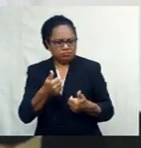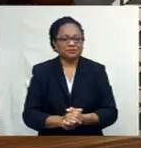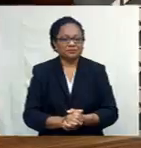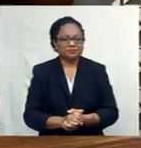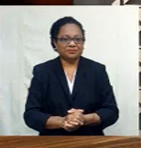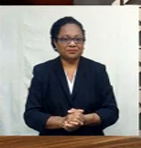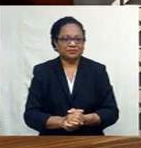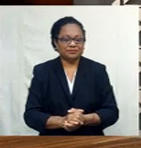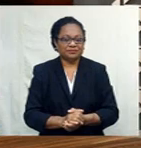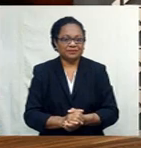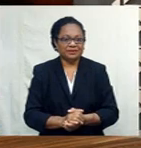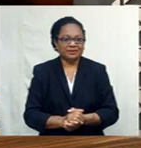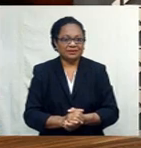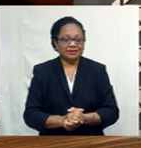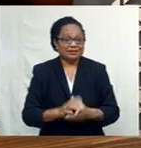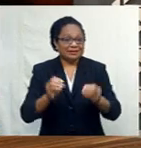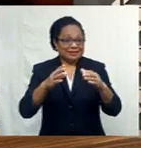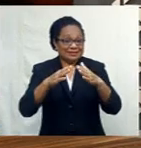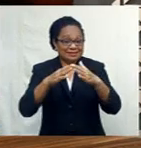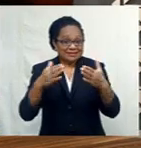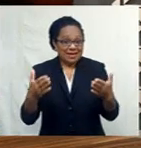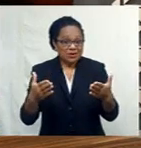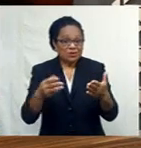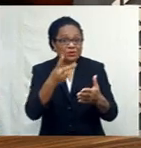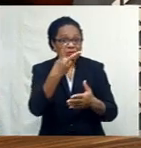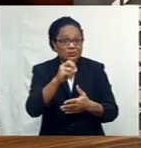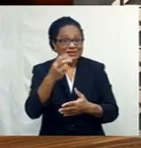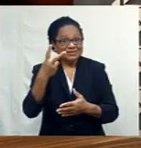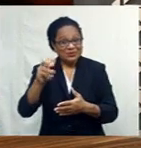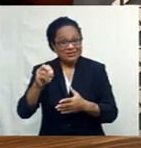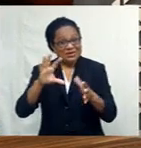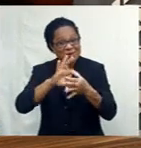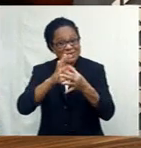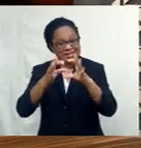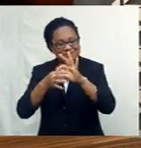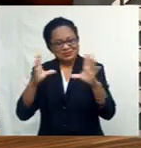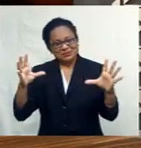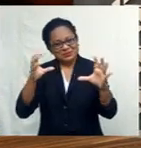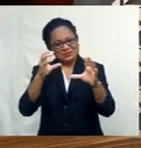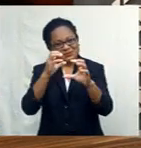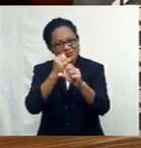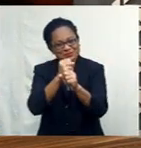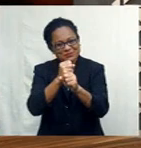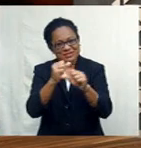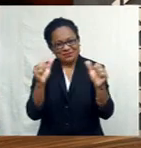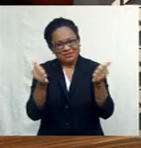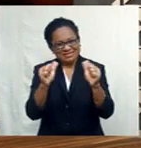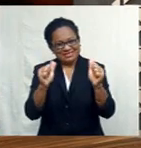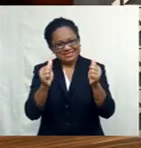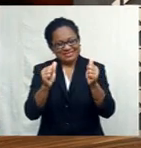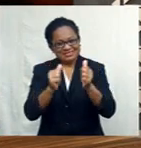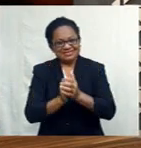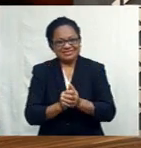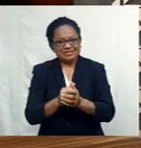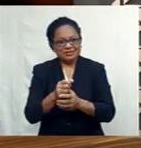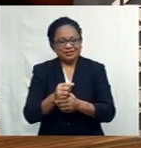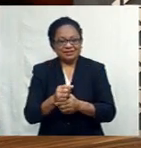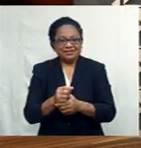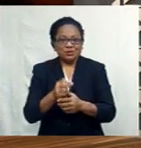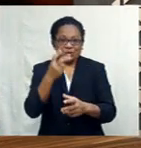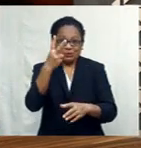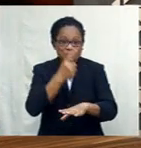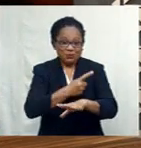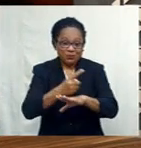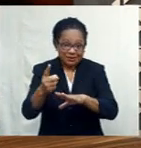well. The curtain has fallen on the 2020 Olympics, with the Olympic flame being doused in Tokyo, bringing the two-week-long event